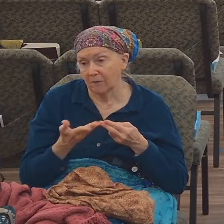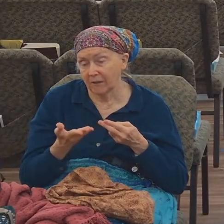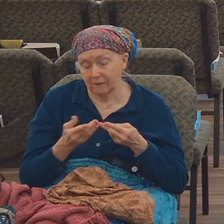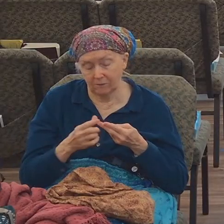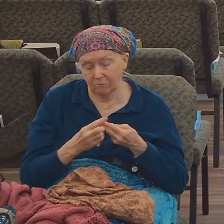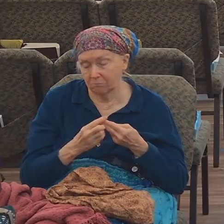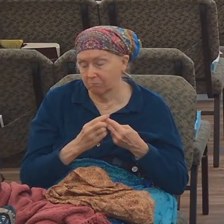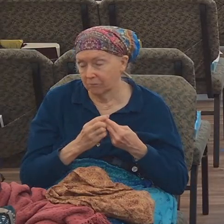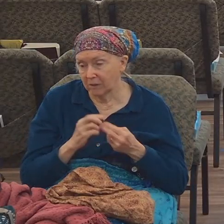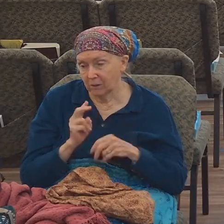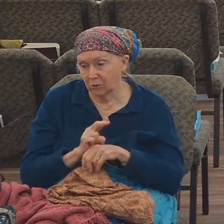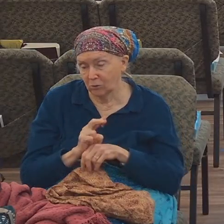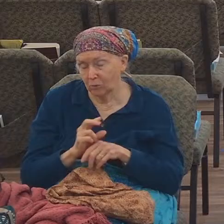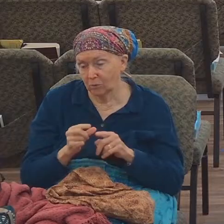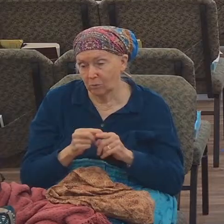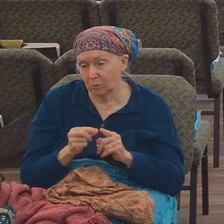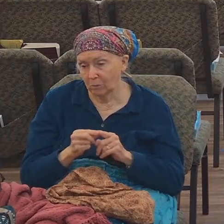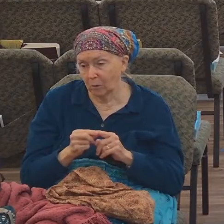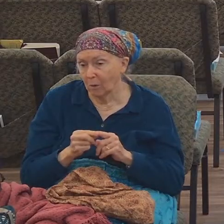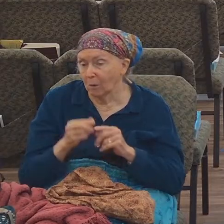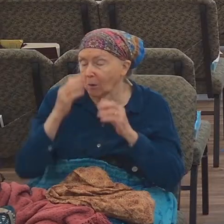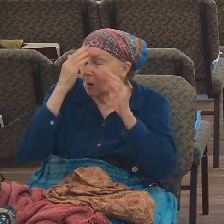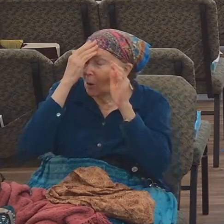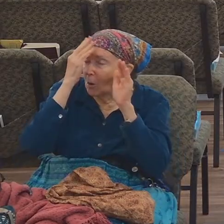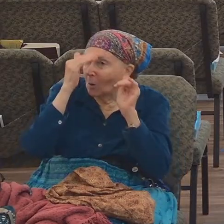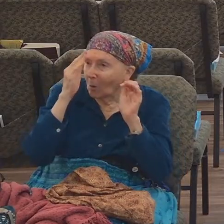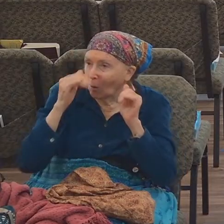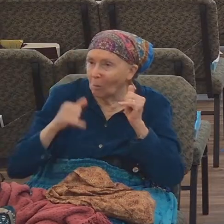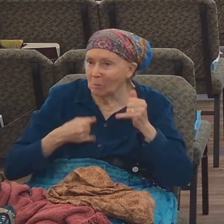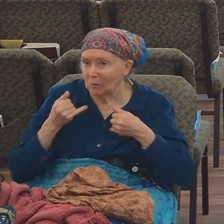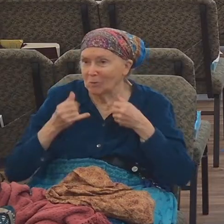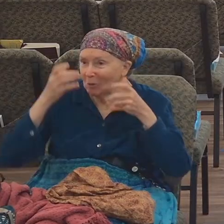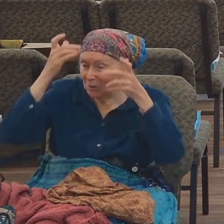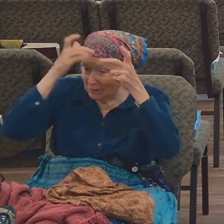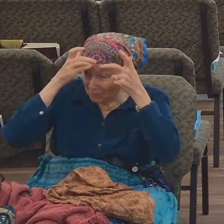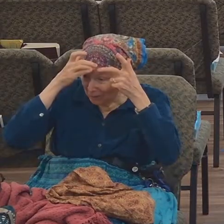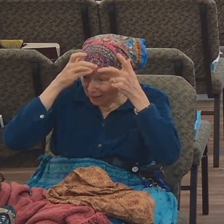He uses these words, hope and joy and crown,